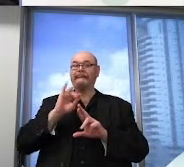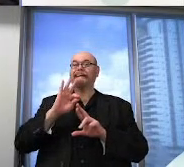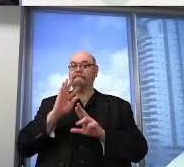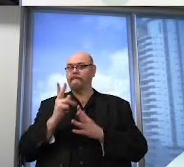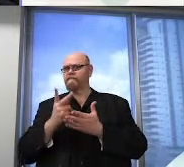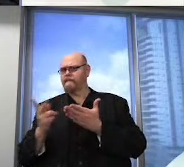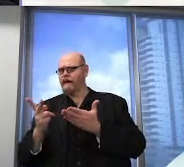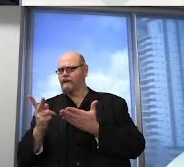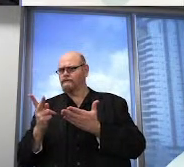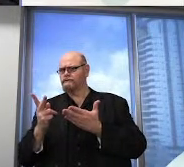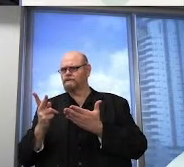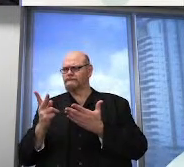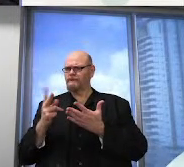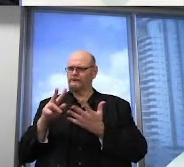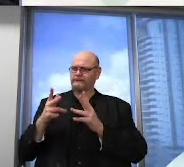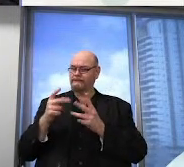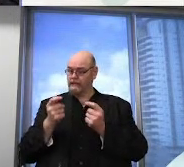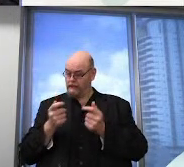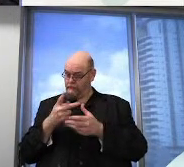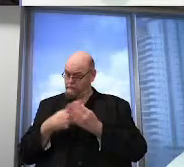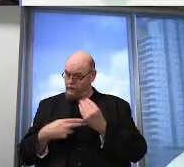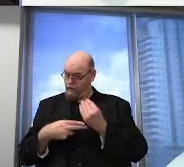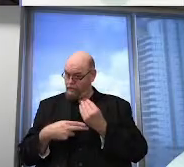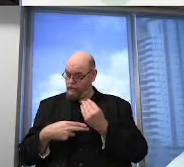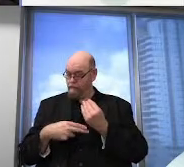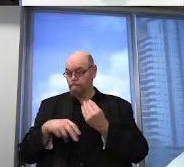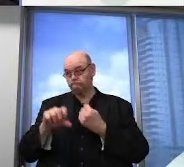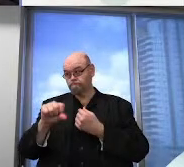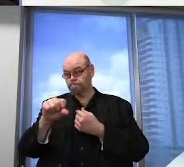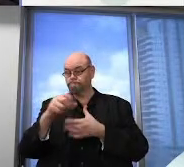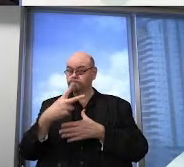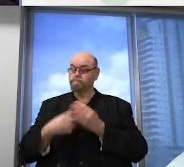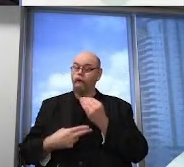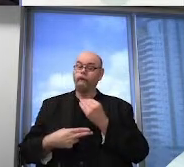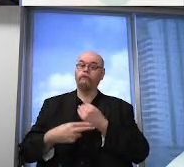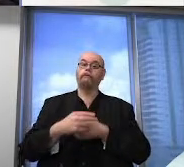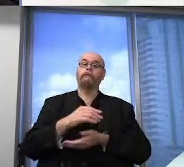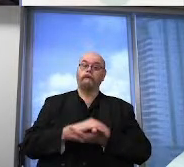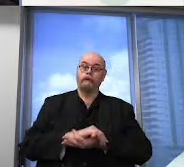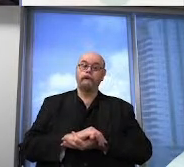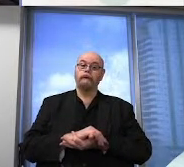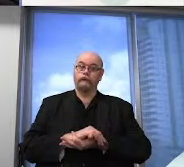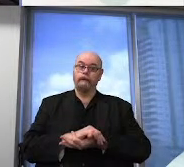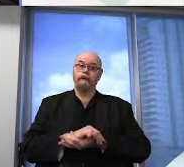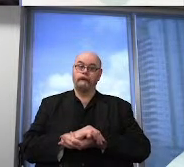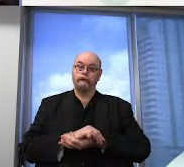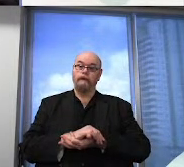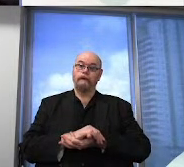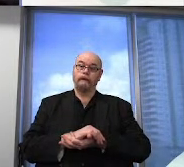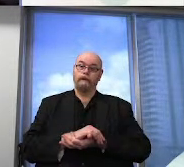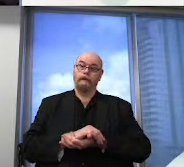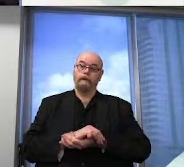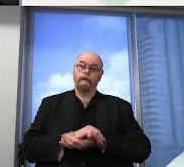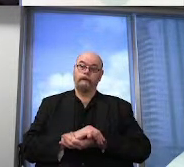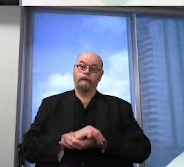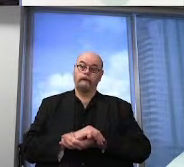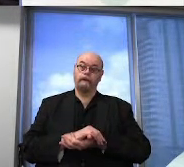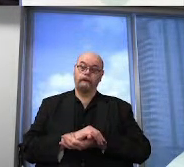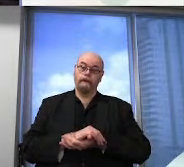system does fail. It's a little bit of both, yes? It is a both there. So,